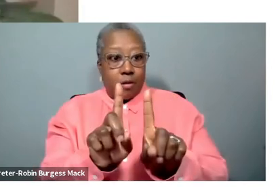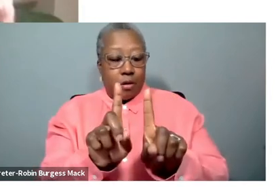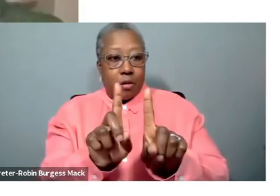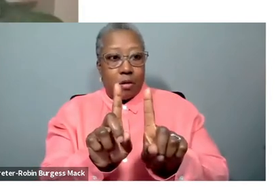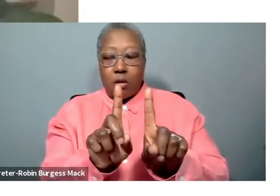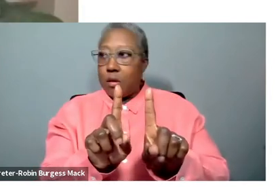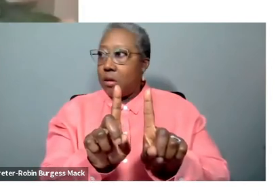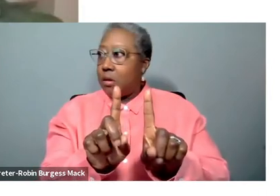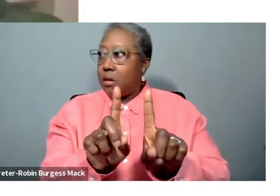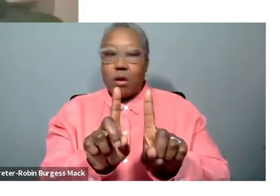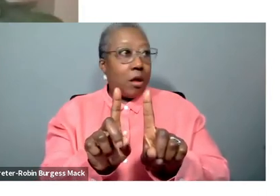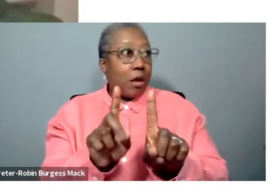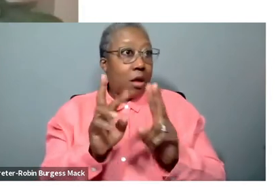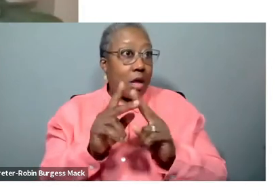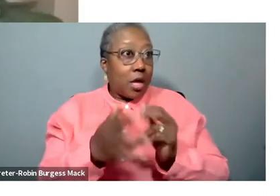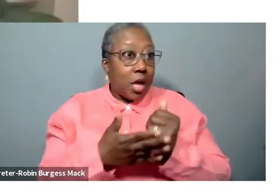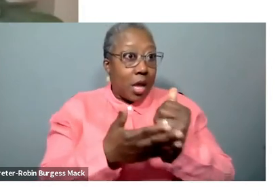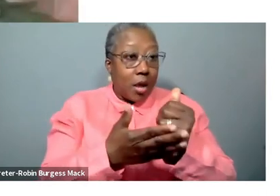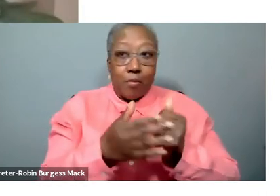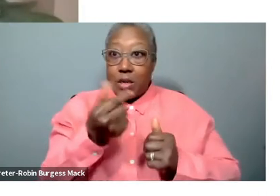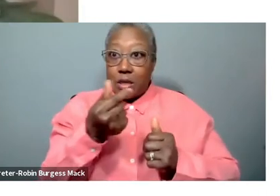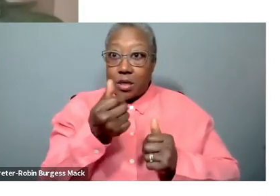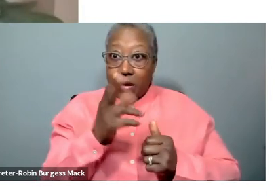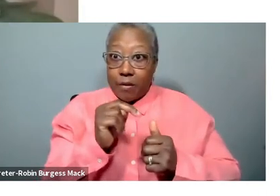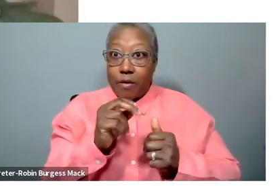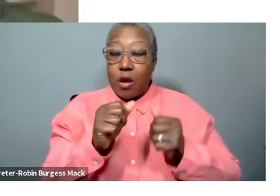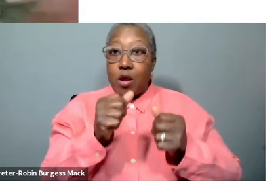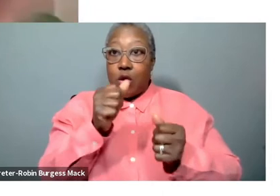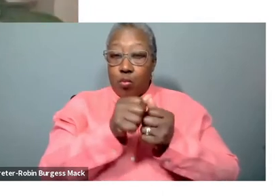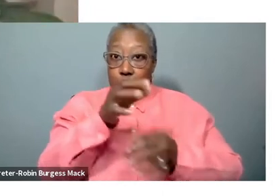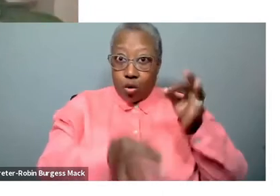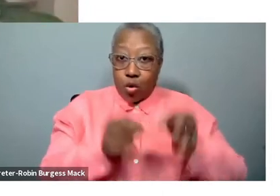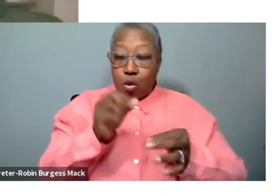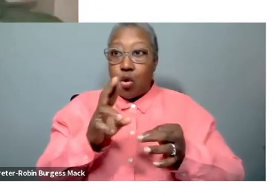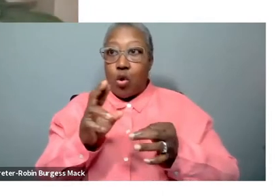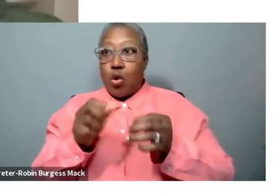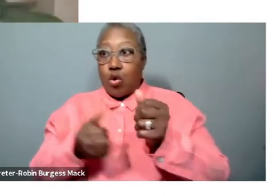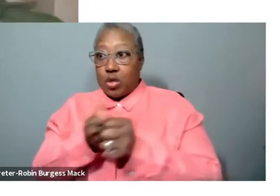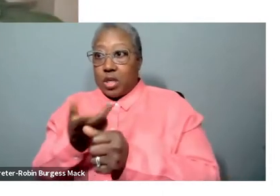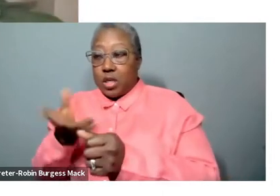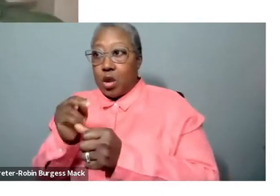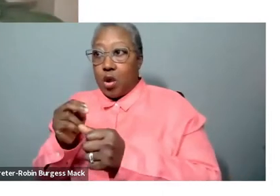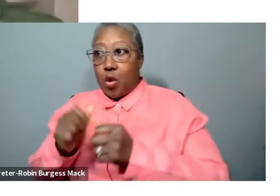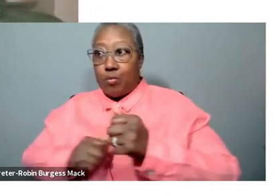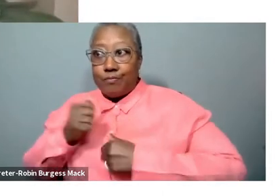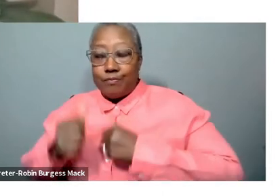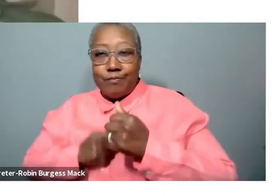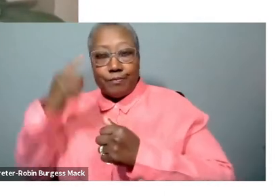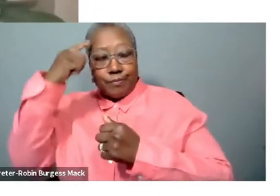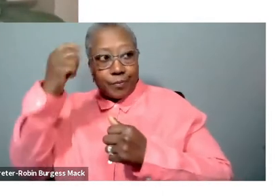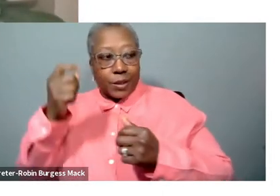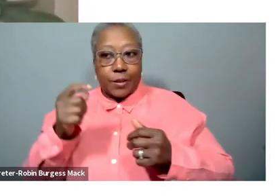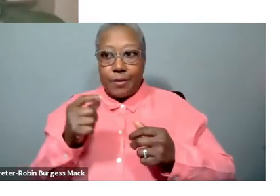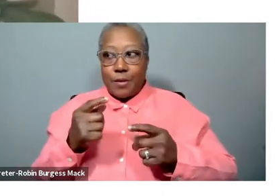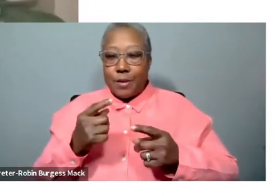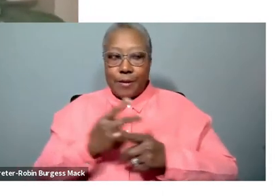position of either helping Jeevan in her court case or chasing their own ambitions, they have to